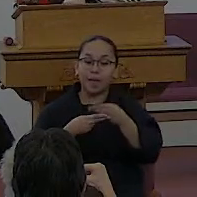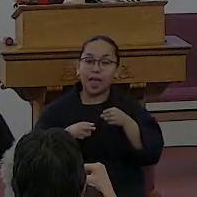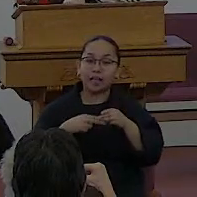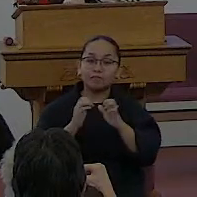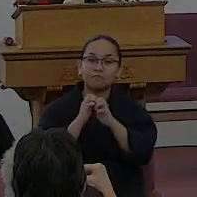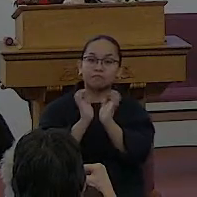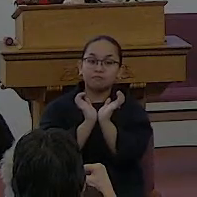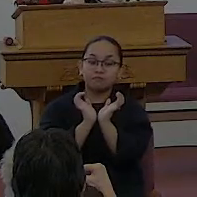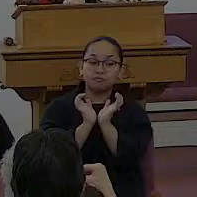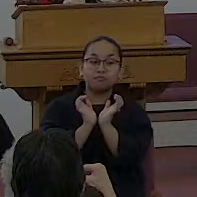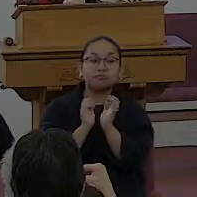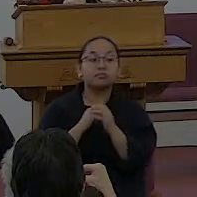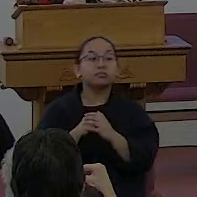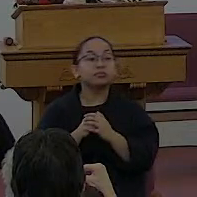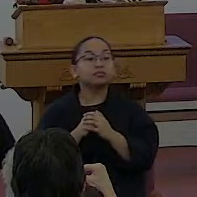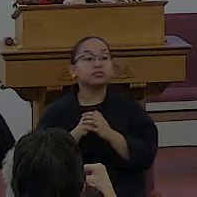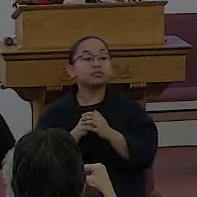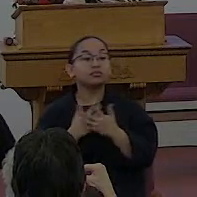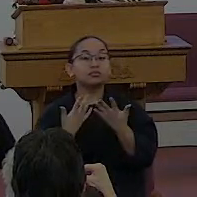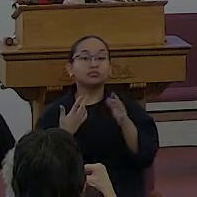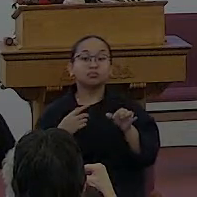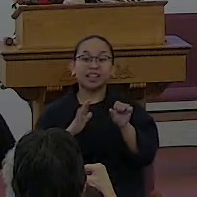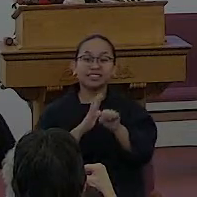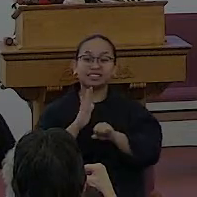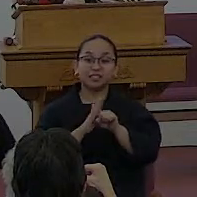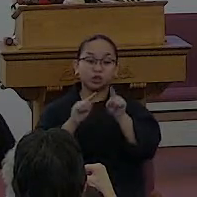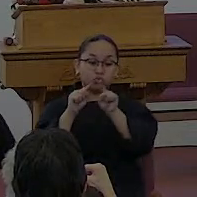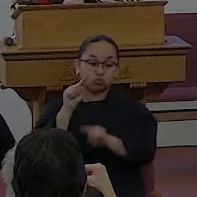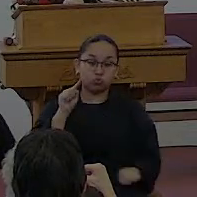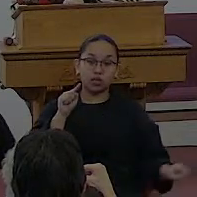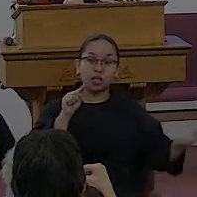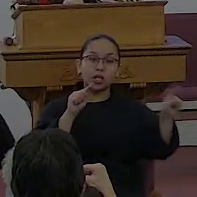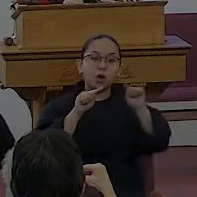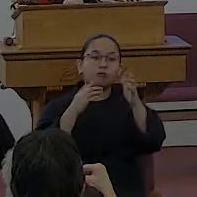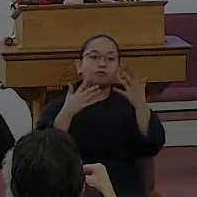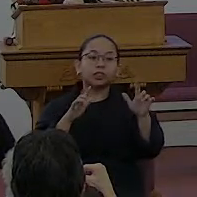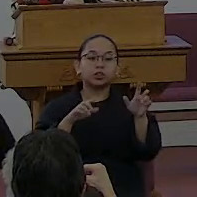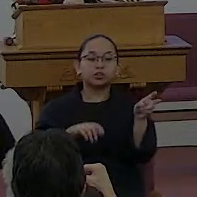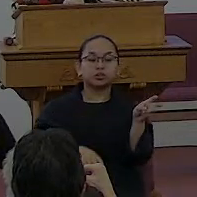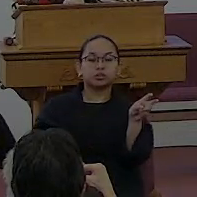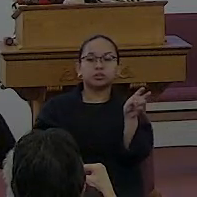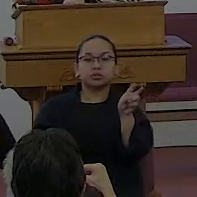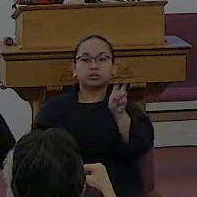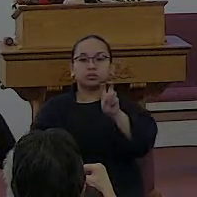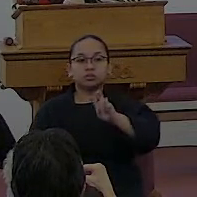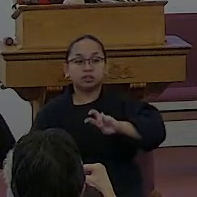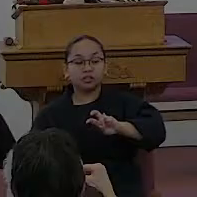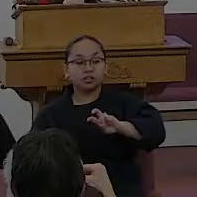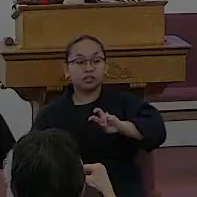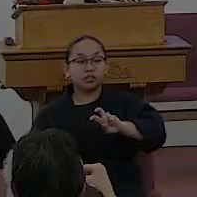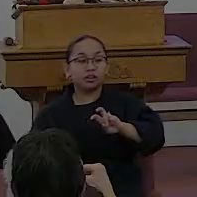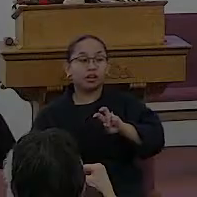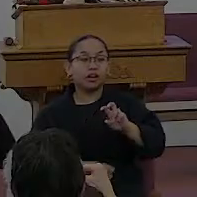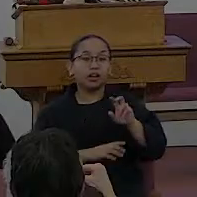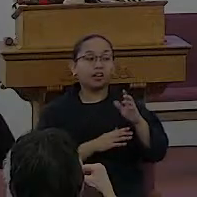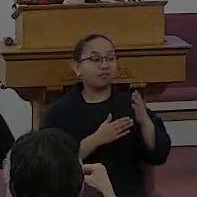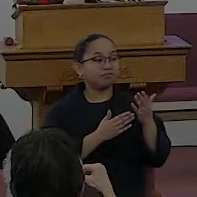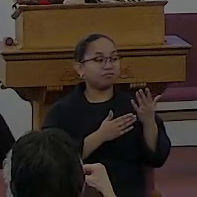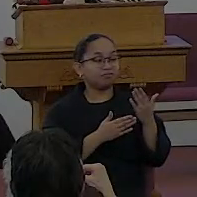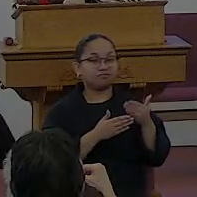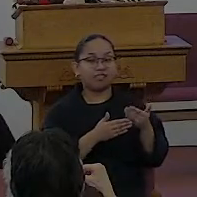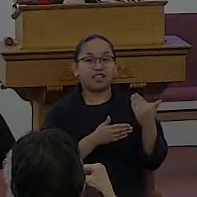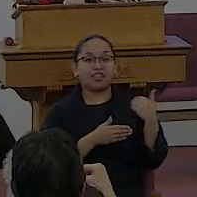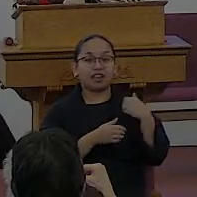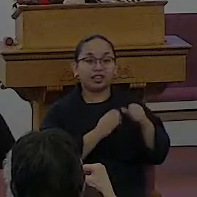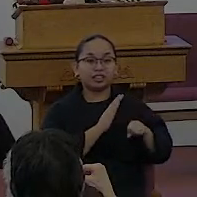has turned once again. Another season is passing, and the next is beginning. We